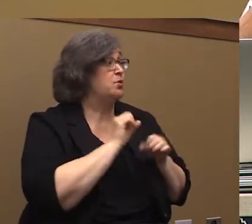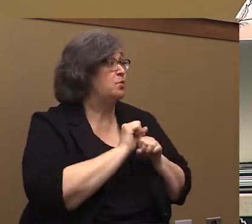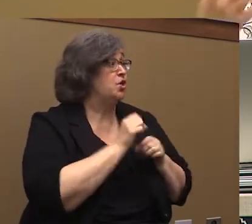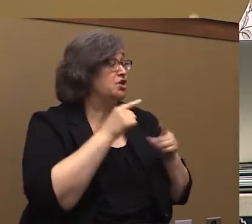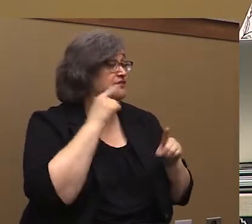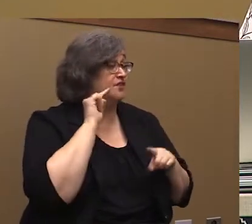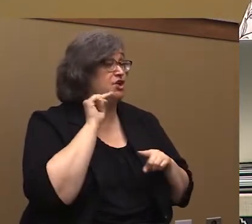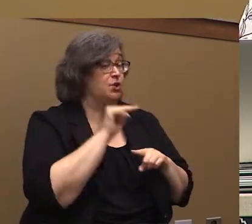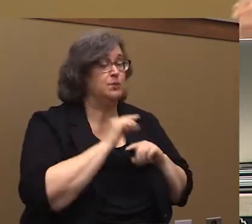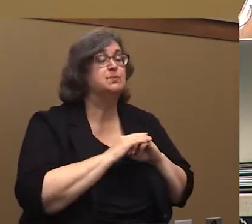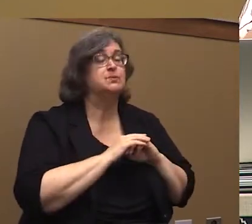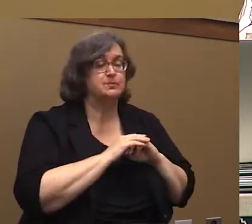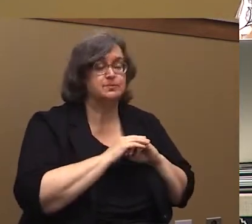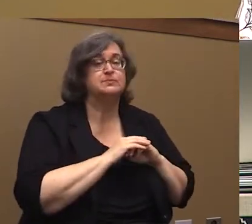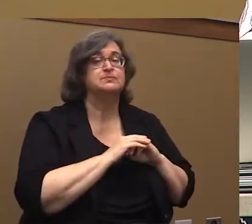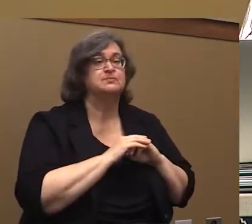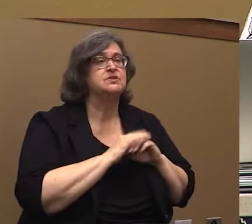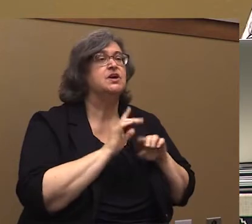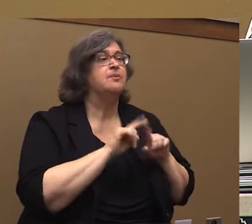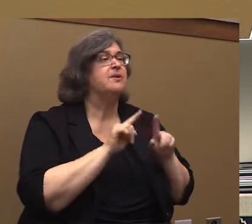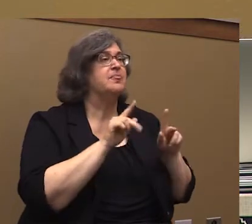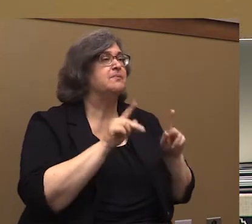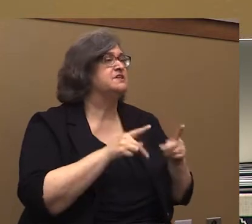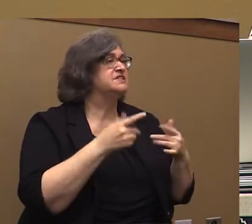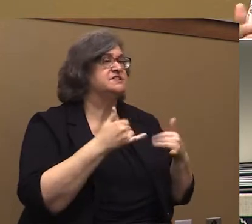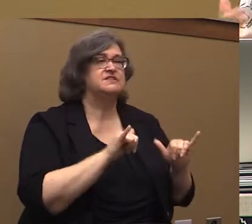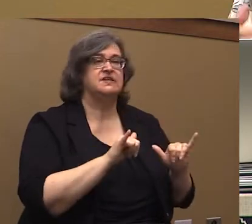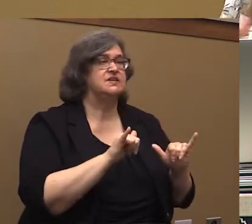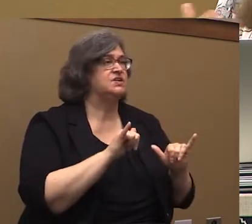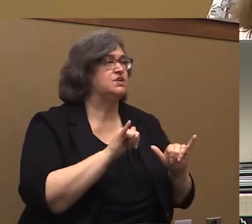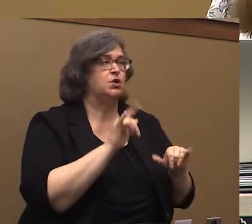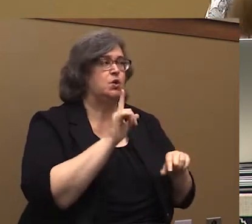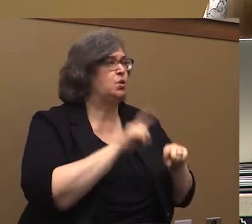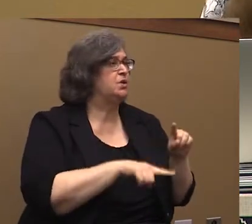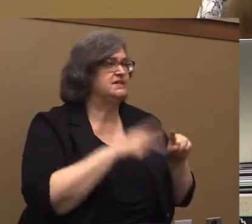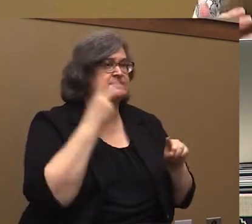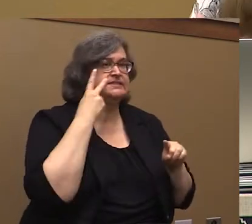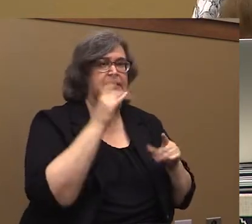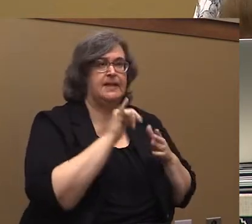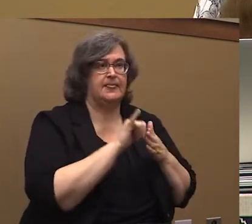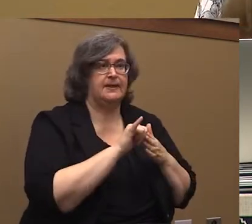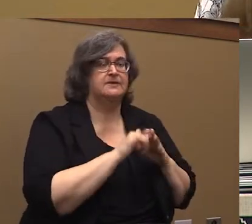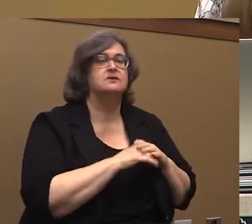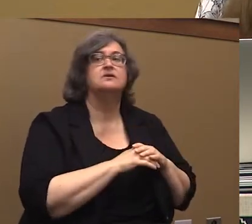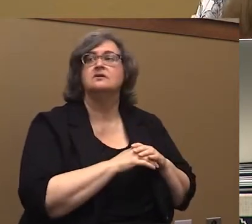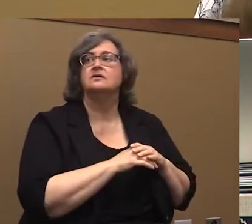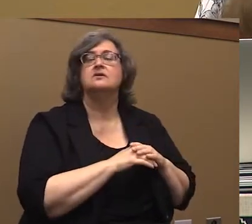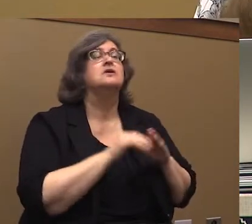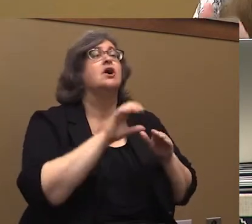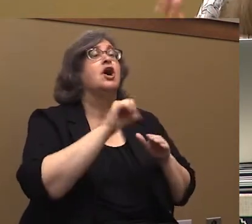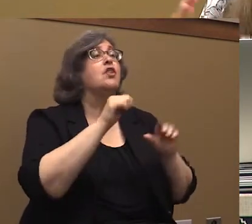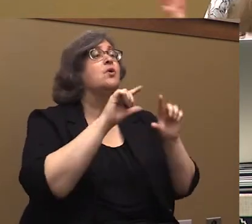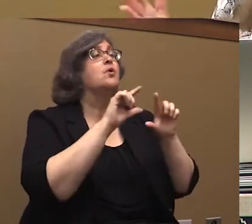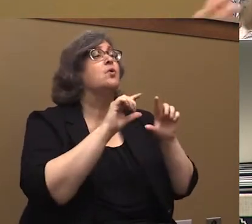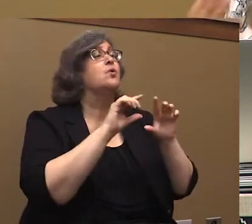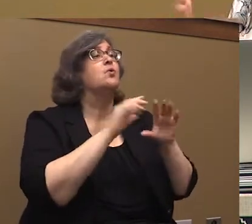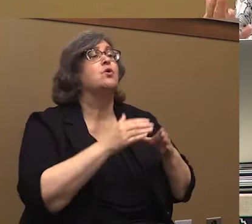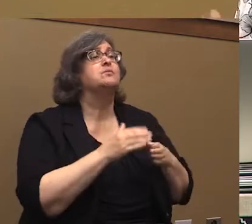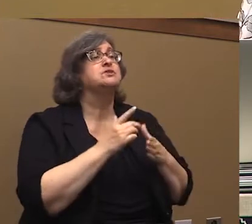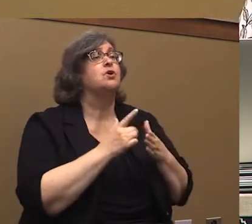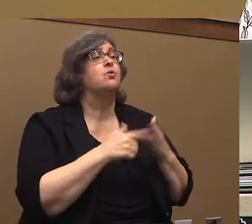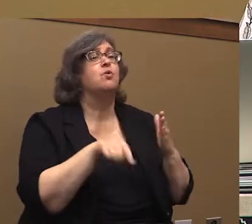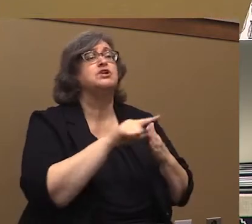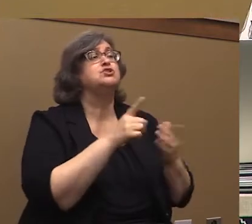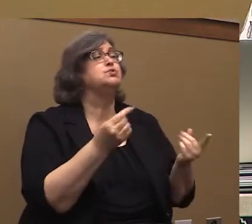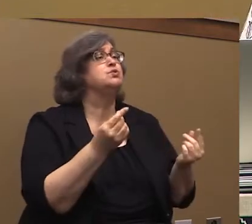what worked for you, but the person still did not see that information. How about other groups?